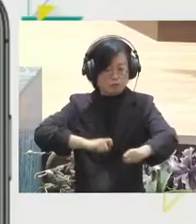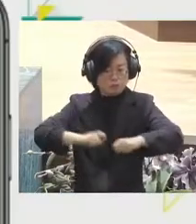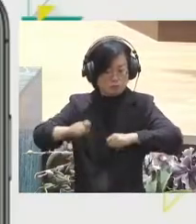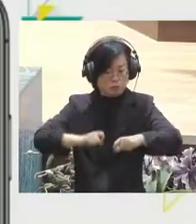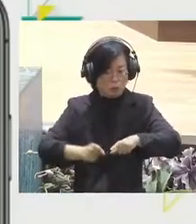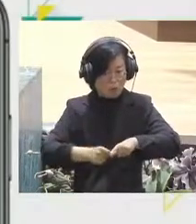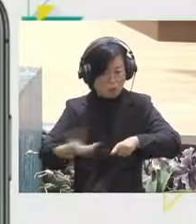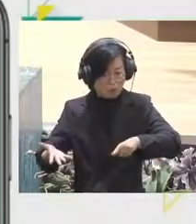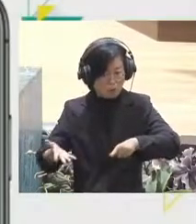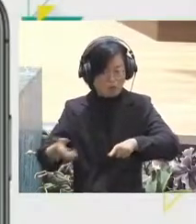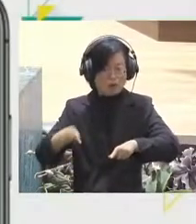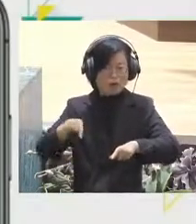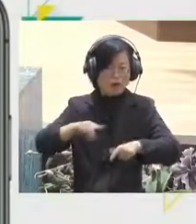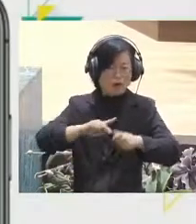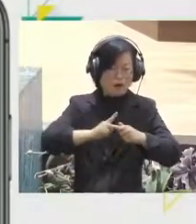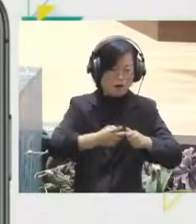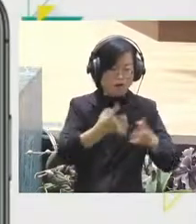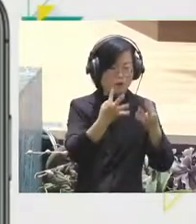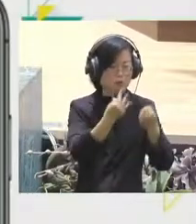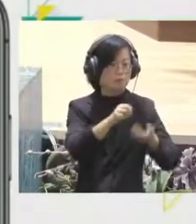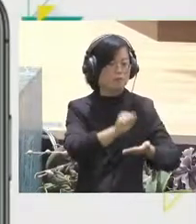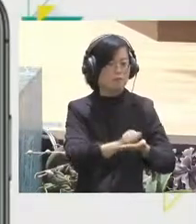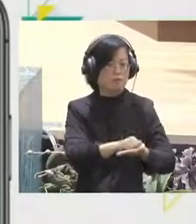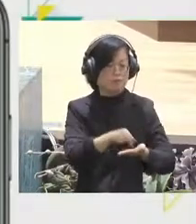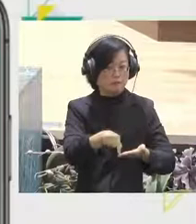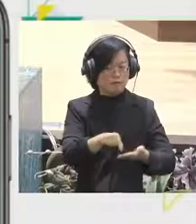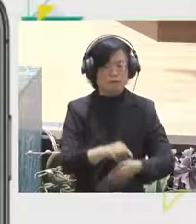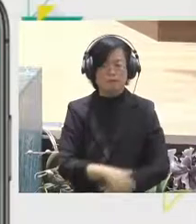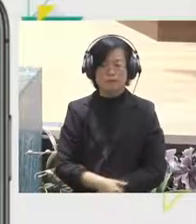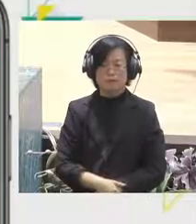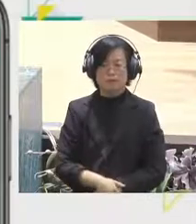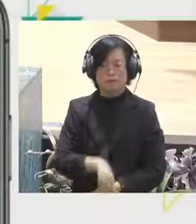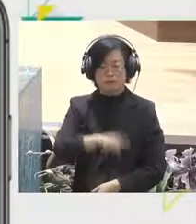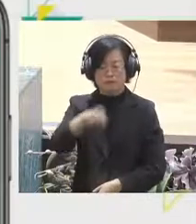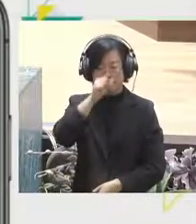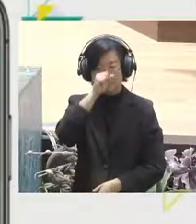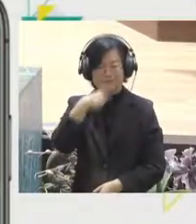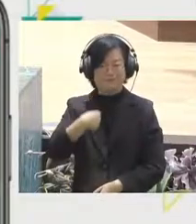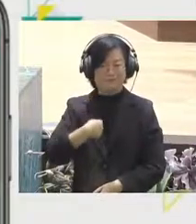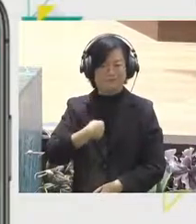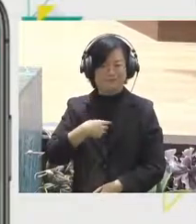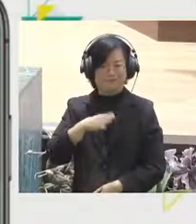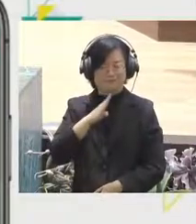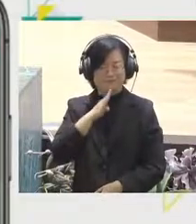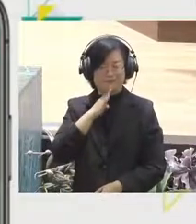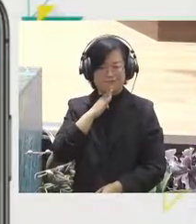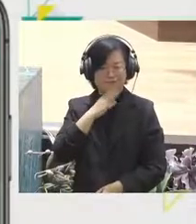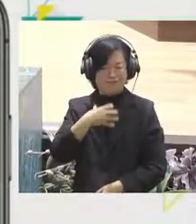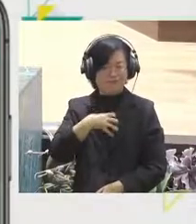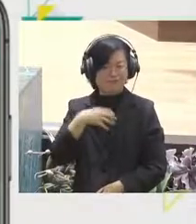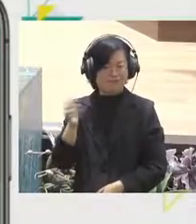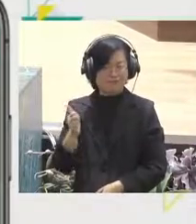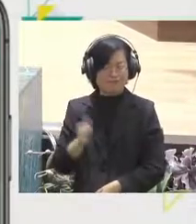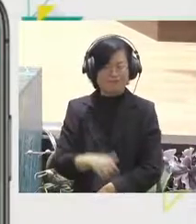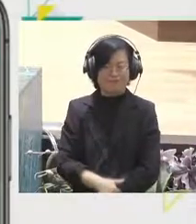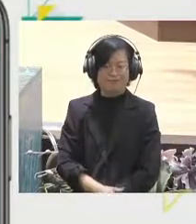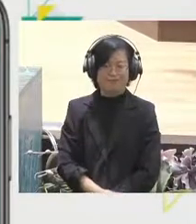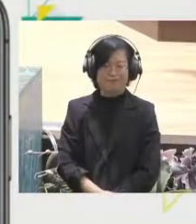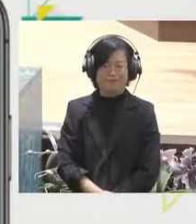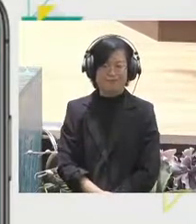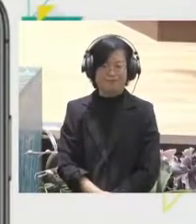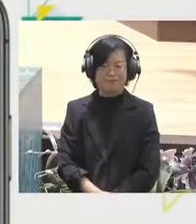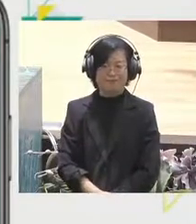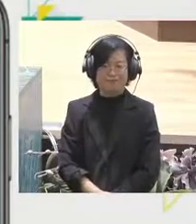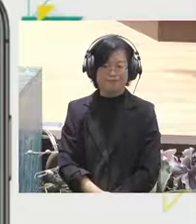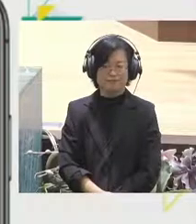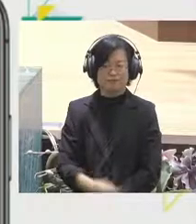Hi, this is Dr. Akif Khan. I'm a deputy coordinator, Performance Management and Reform Unit, representing government of Khyber